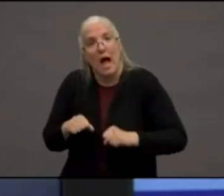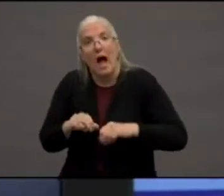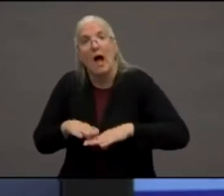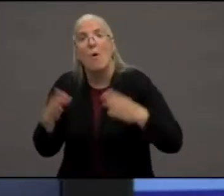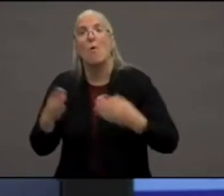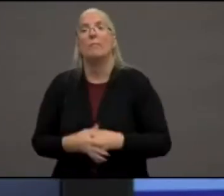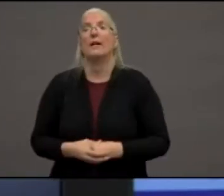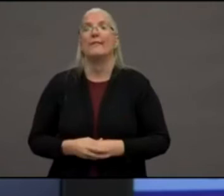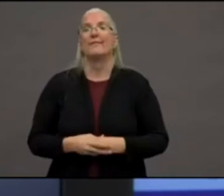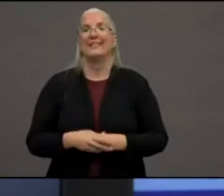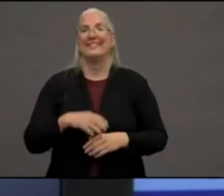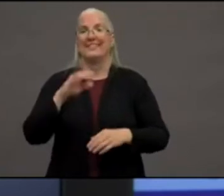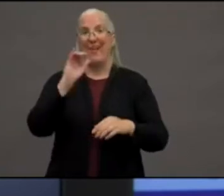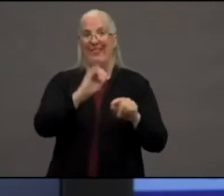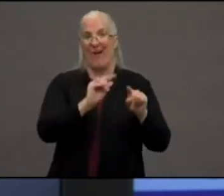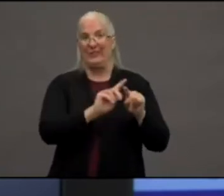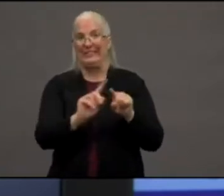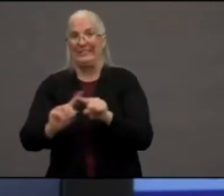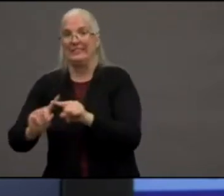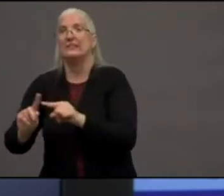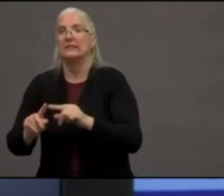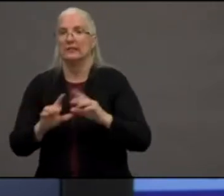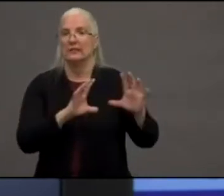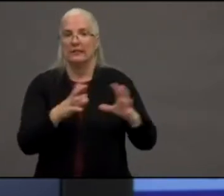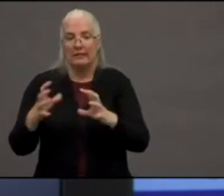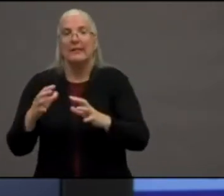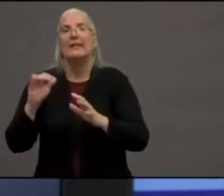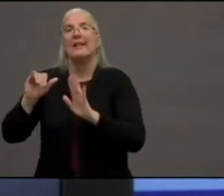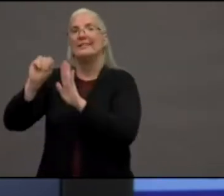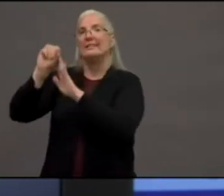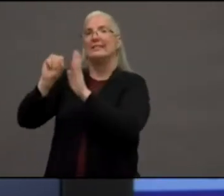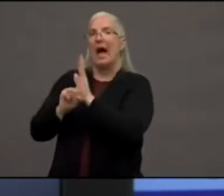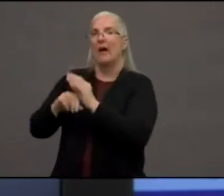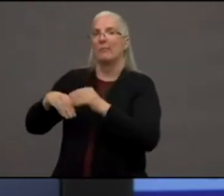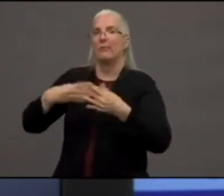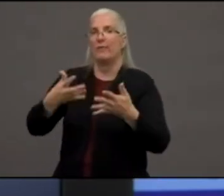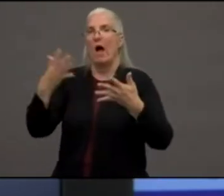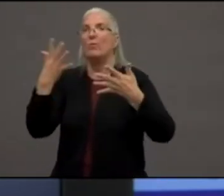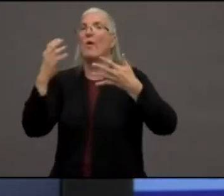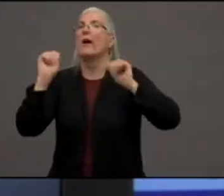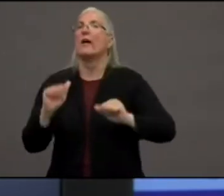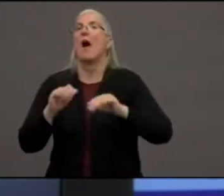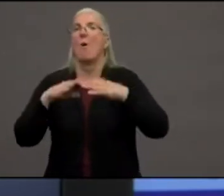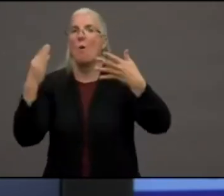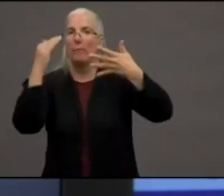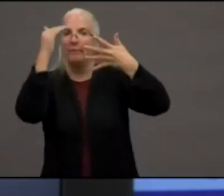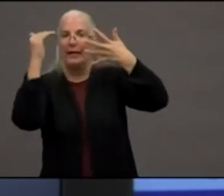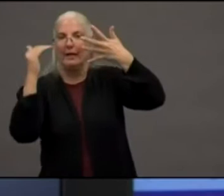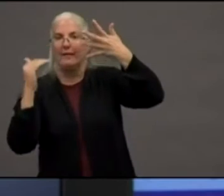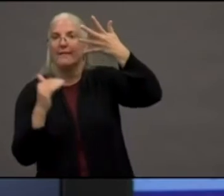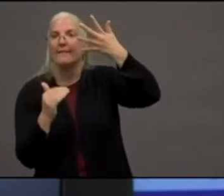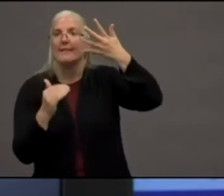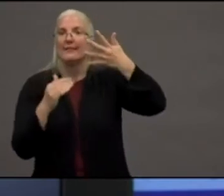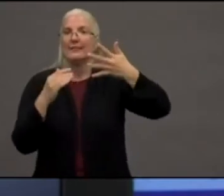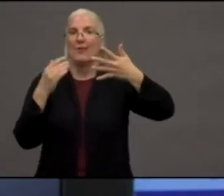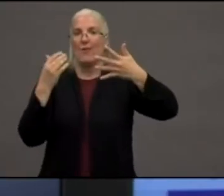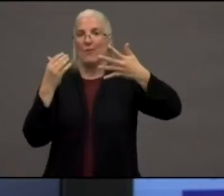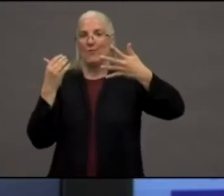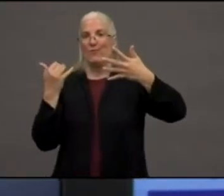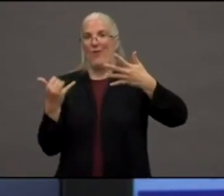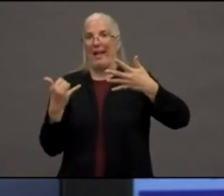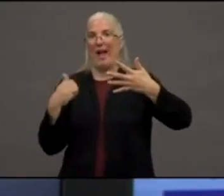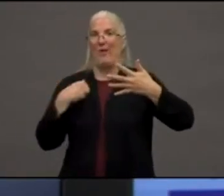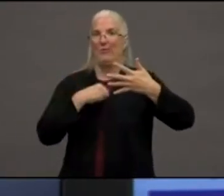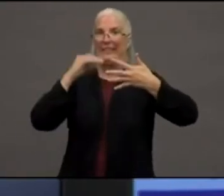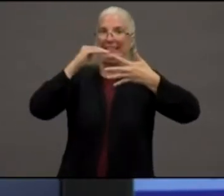is providing us at this time too. So how do we get there? Well, we get there by making sure people are regularly getting tested